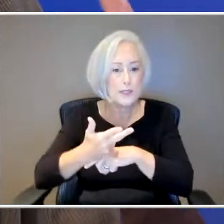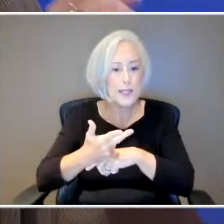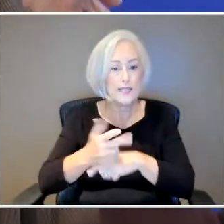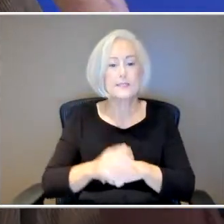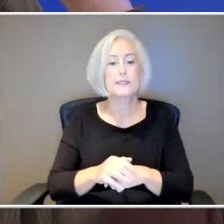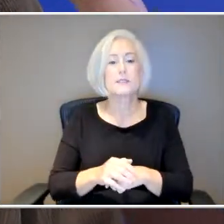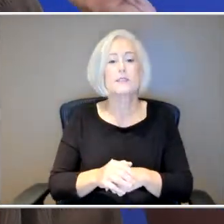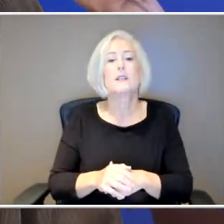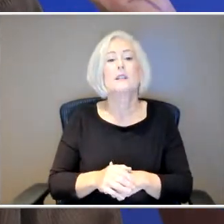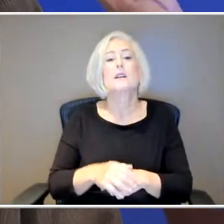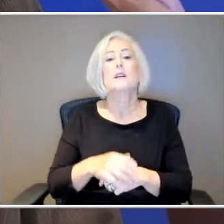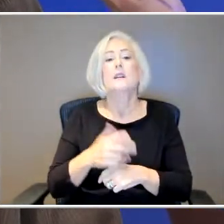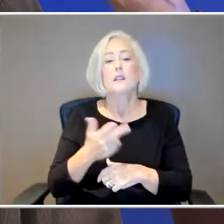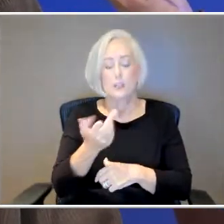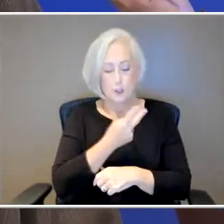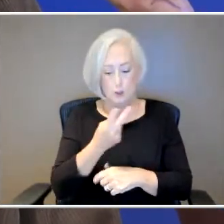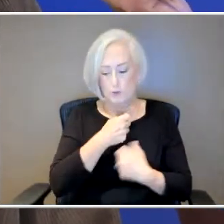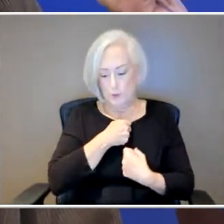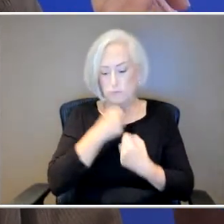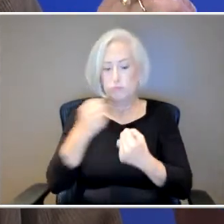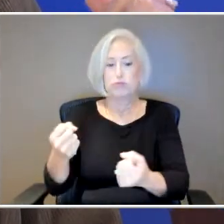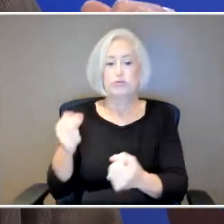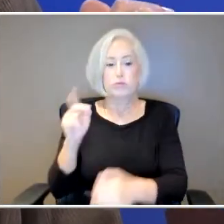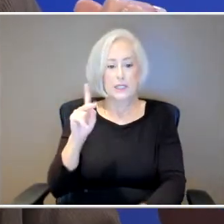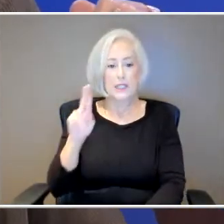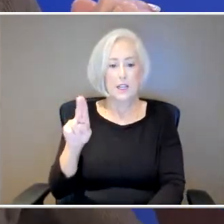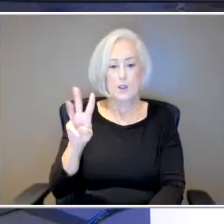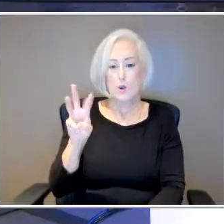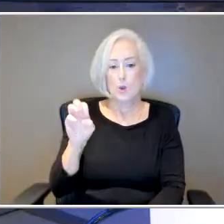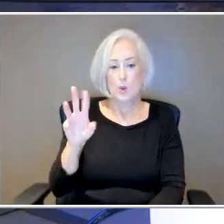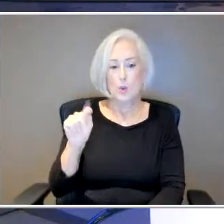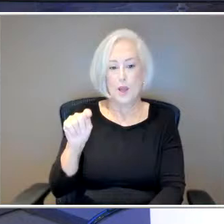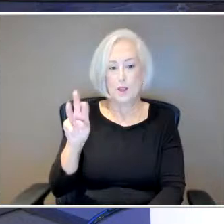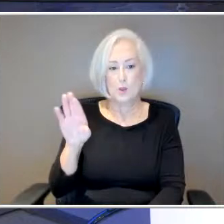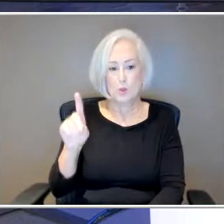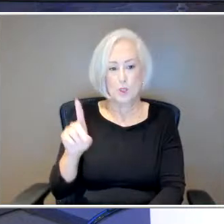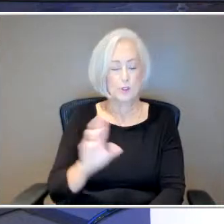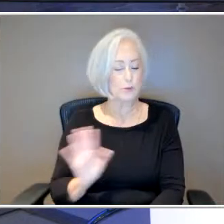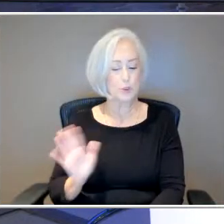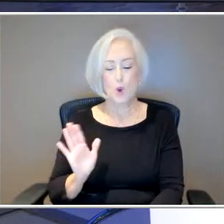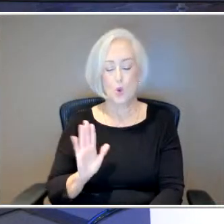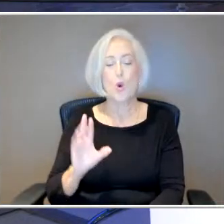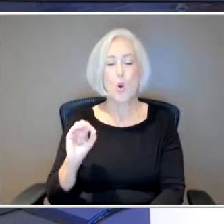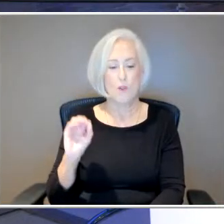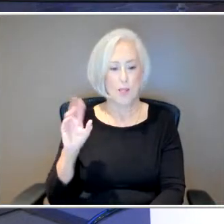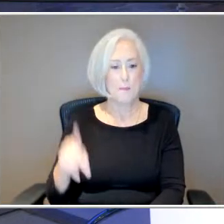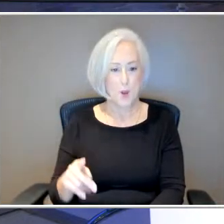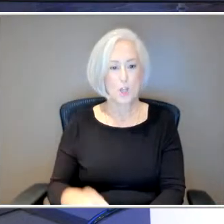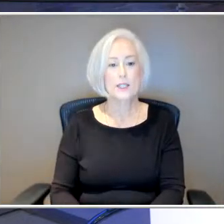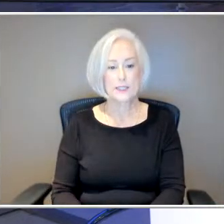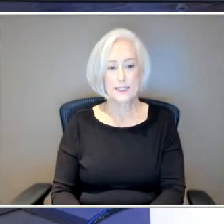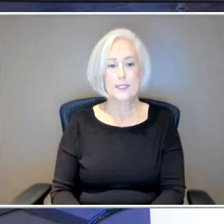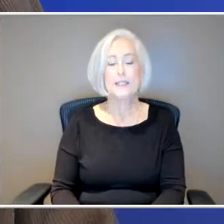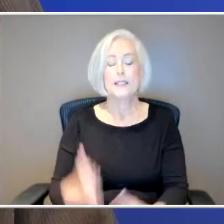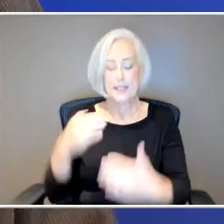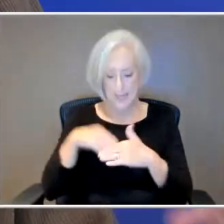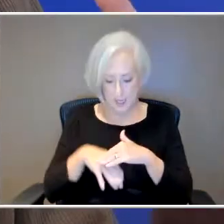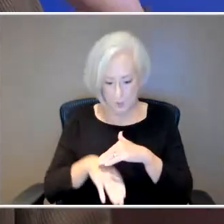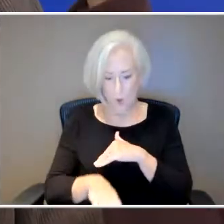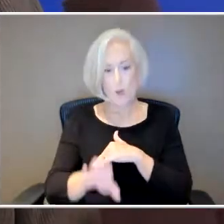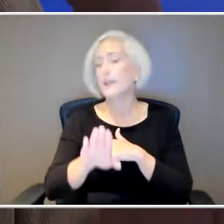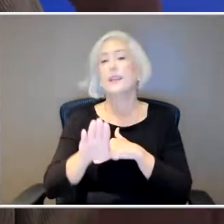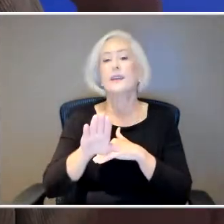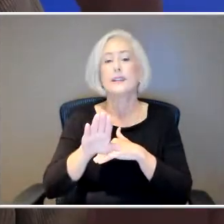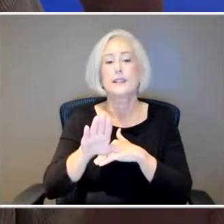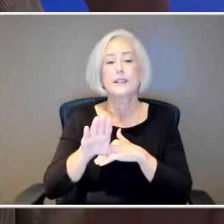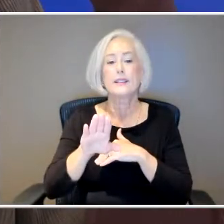drove me up to KU, I think it was the Westwood campus. No, it was in Overland Park. Overland Park, okay. Yeah. Anyway, I walk in, and